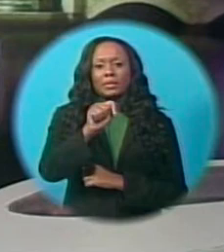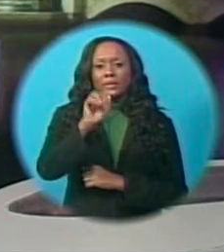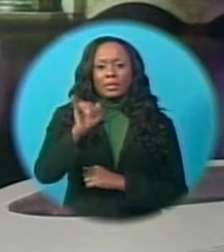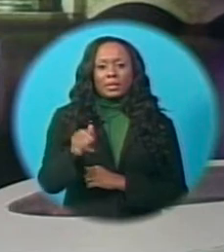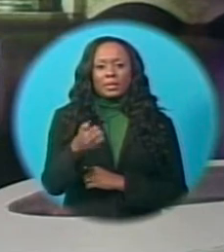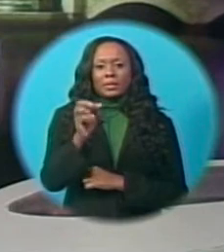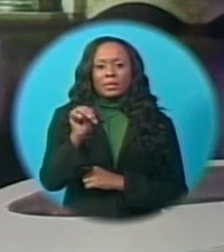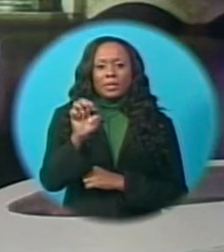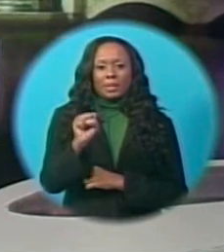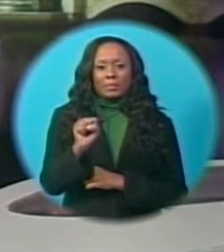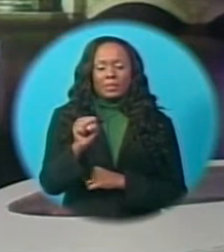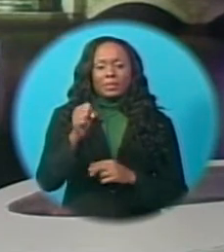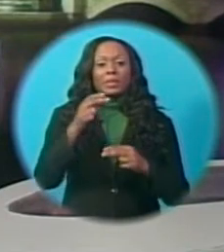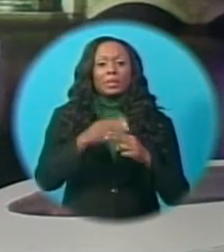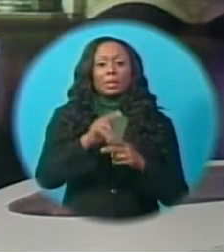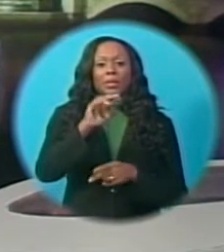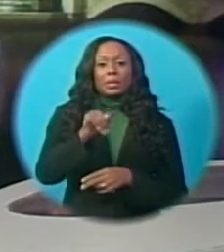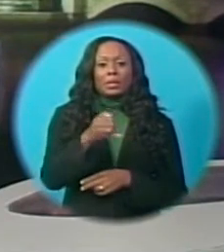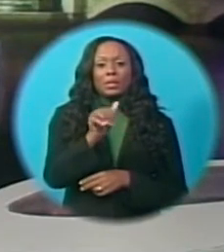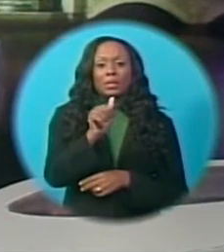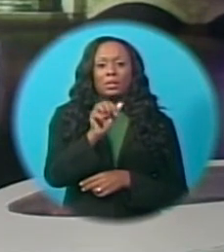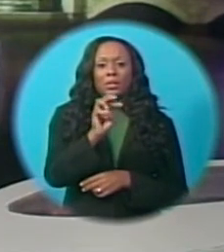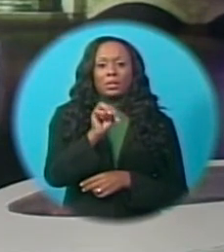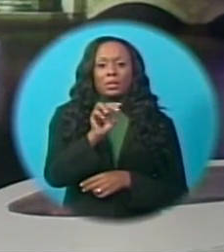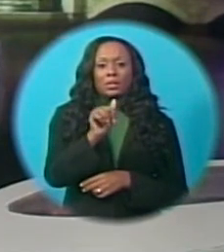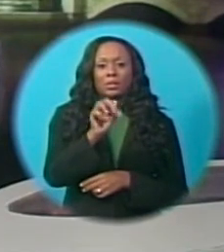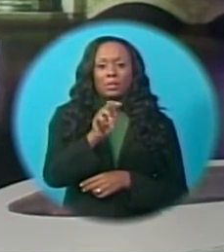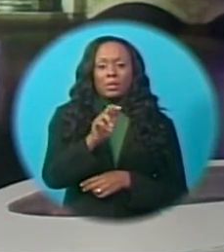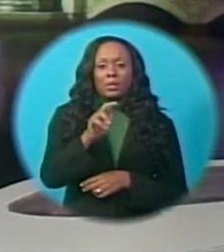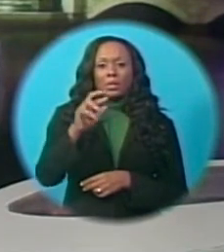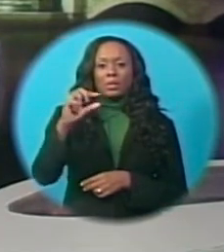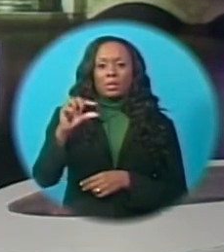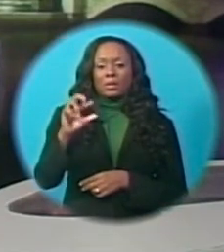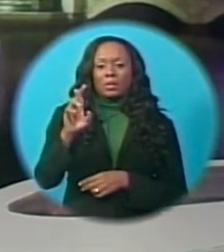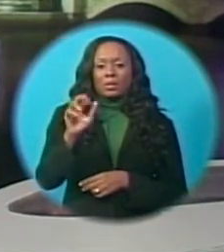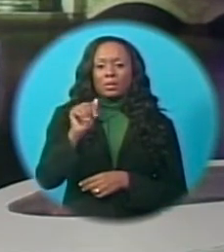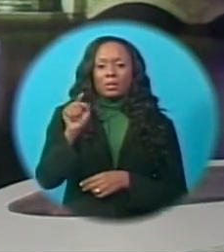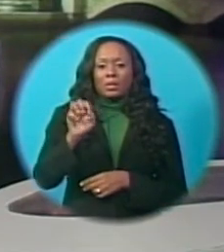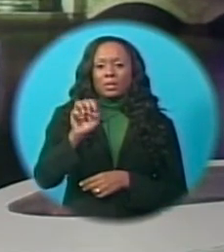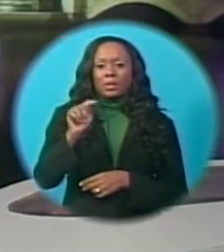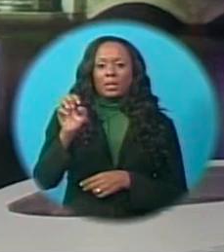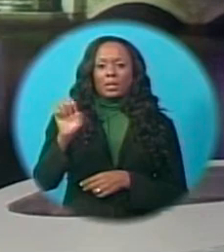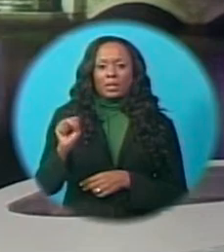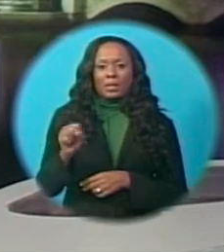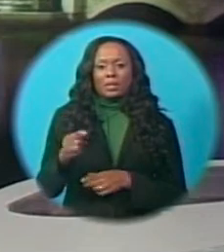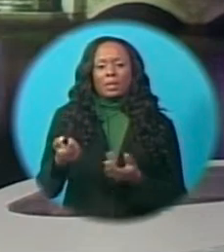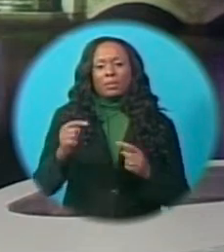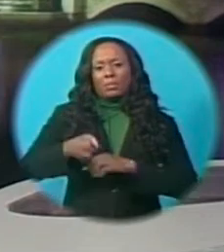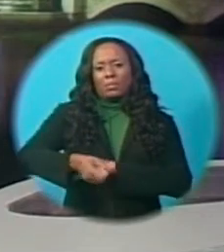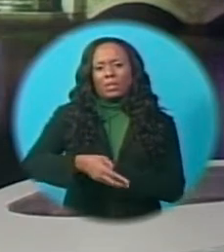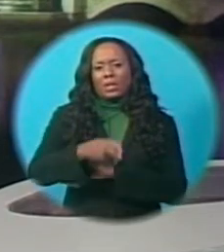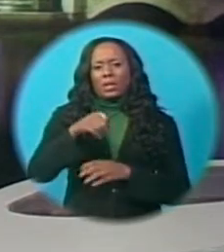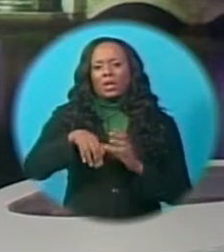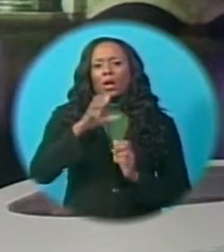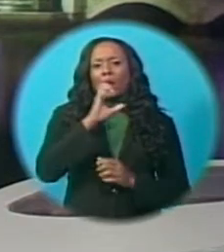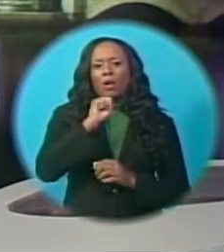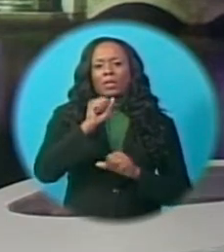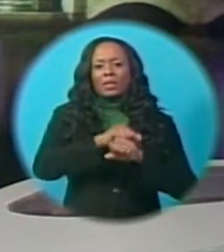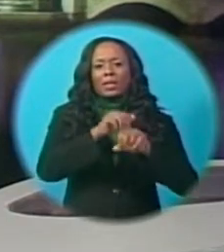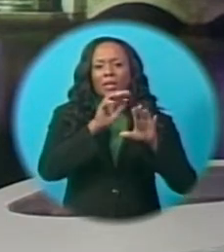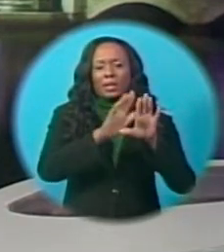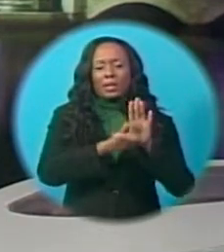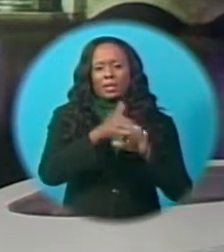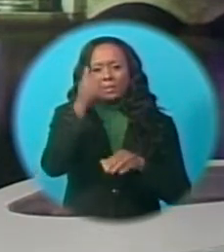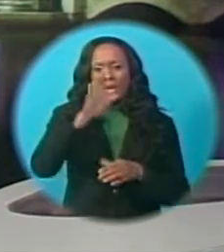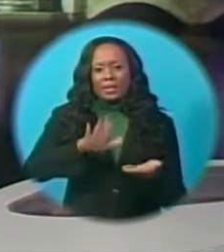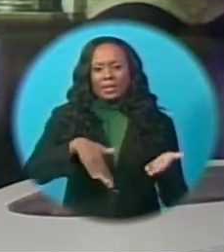been identified as Jamar Grisettes of Arch Hall in St. Thomas. The shooting took place around midnight at Hope Road, Orange Hill.